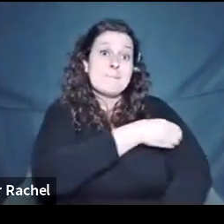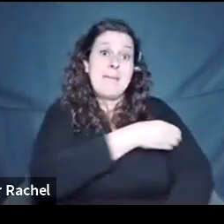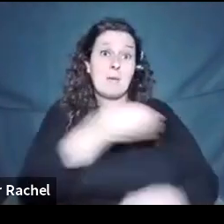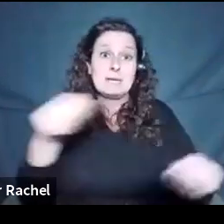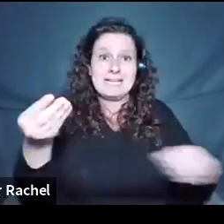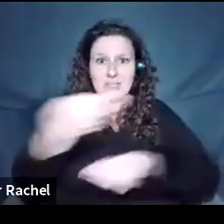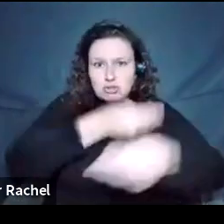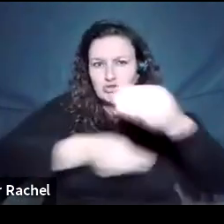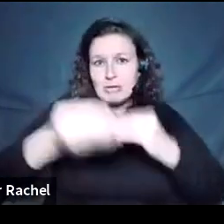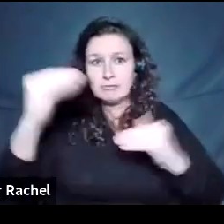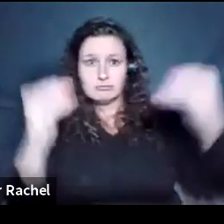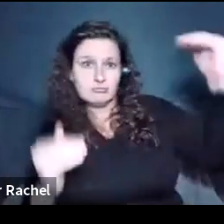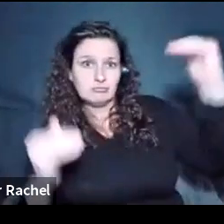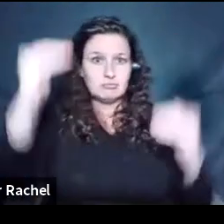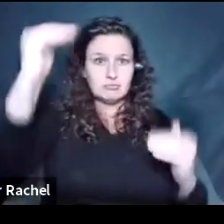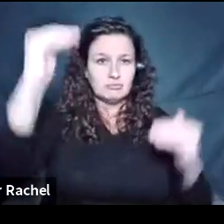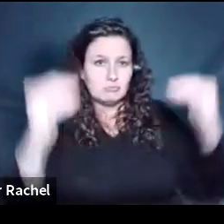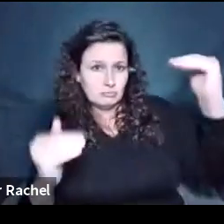relationships.